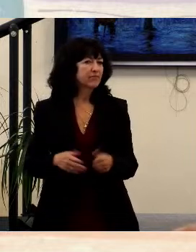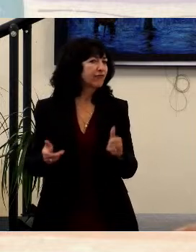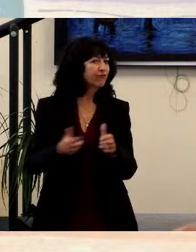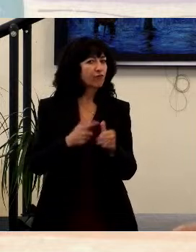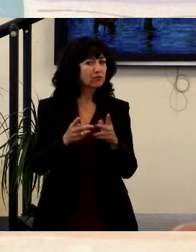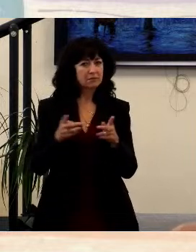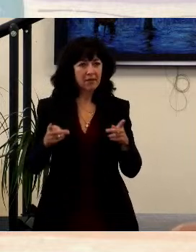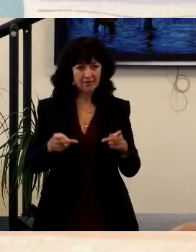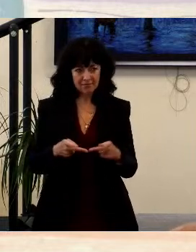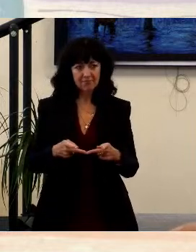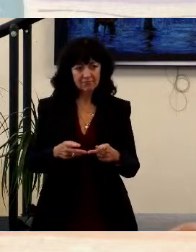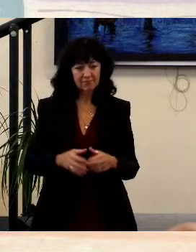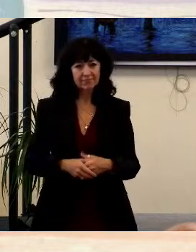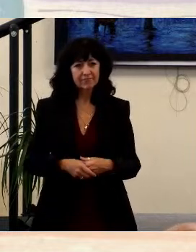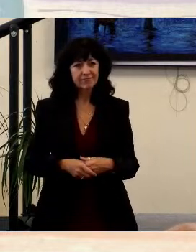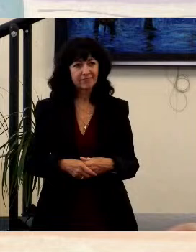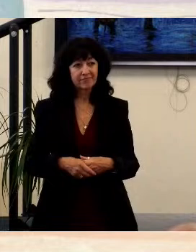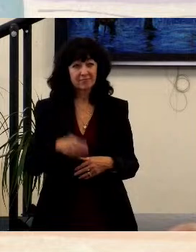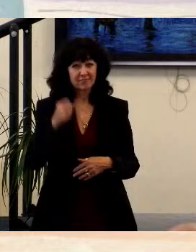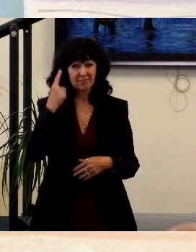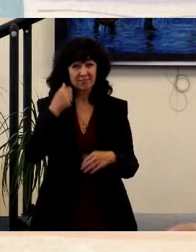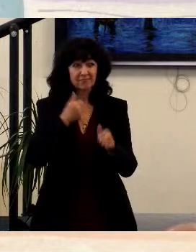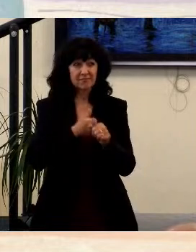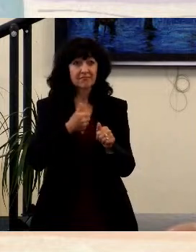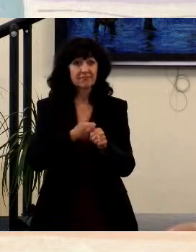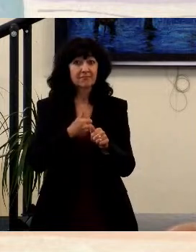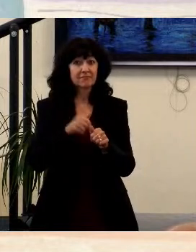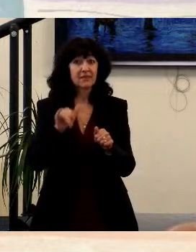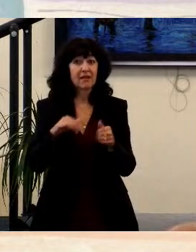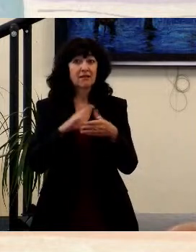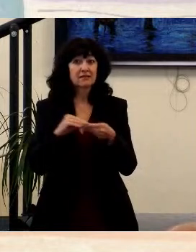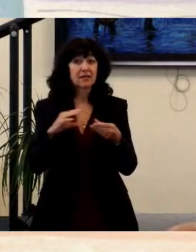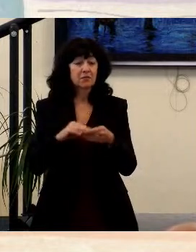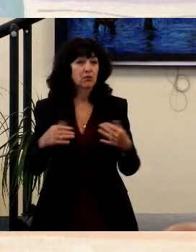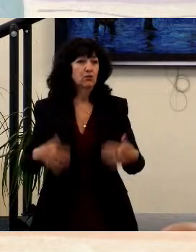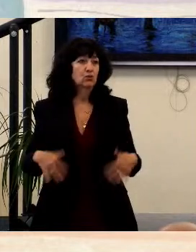That is a powerful statement all on its own.